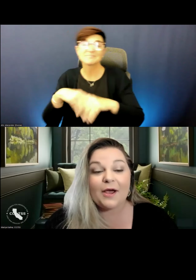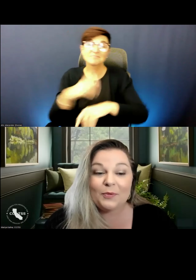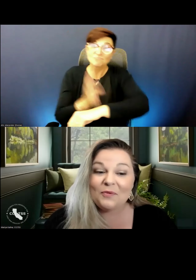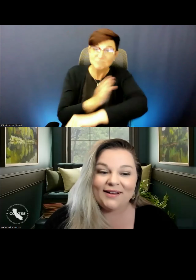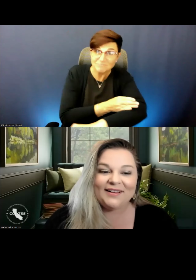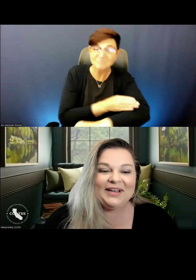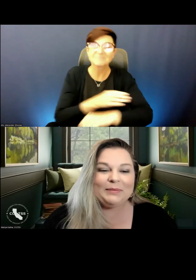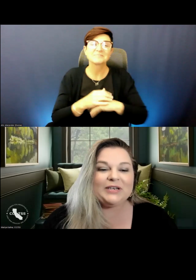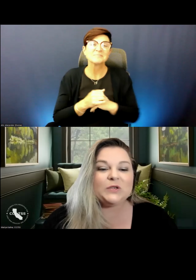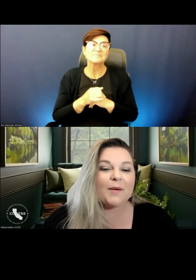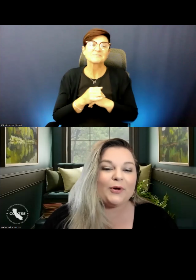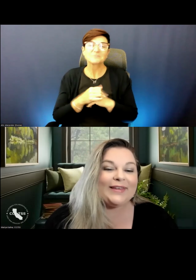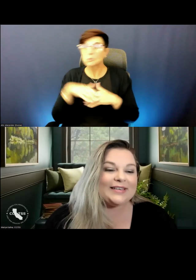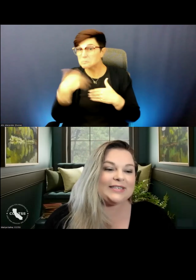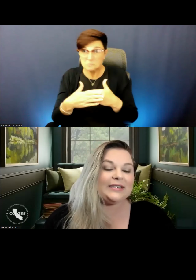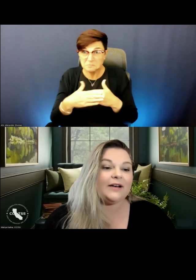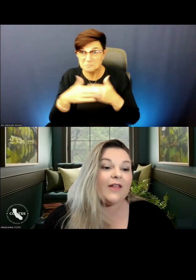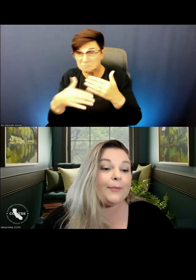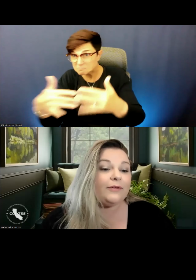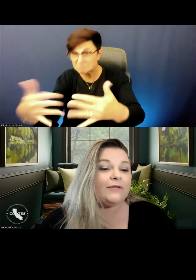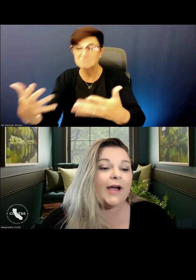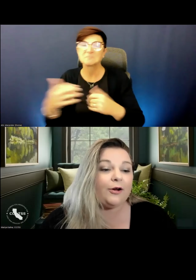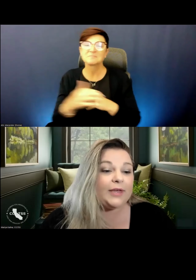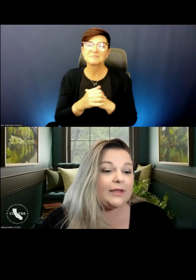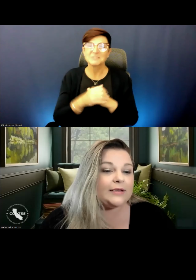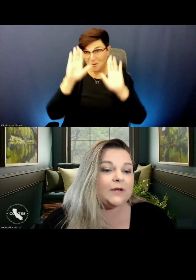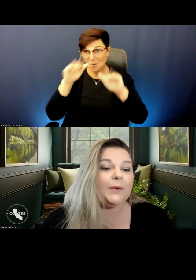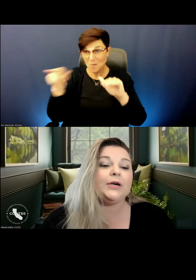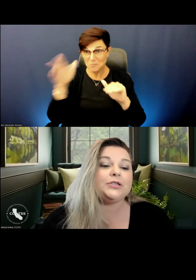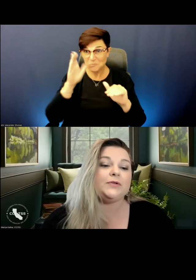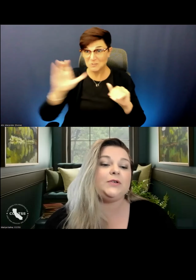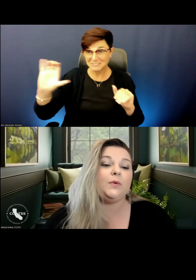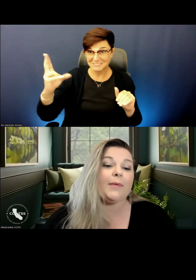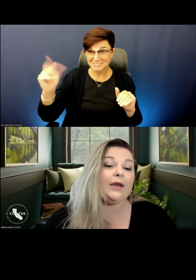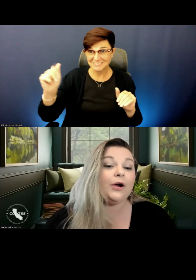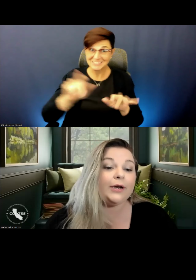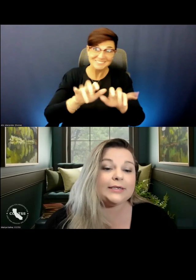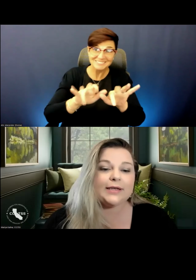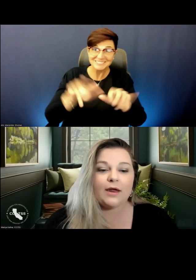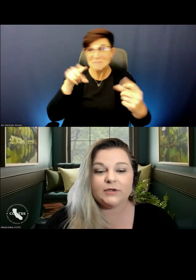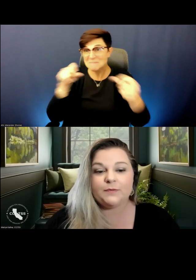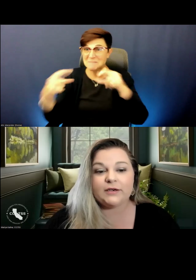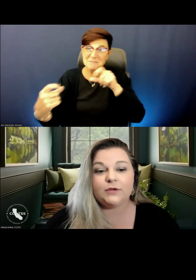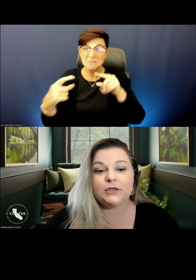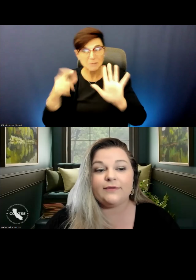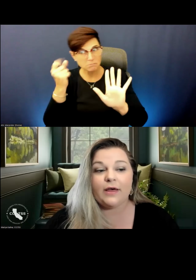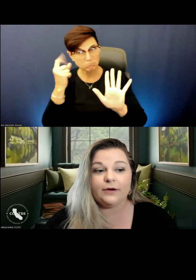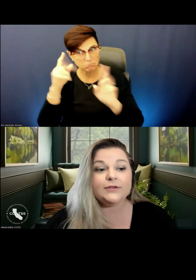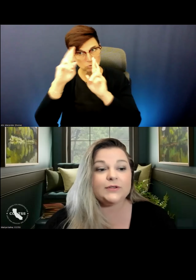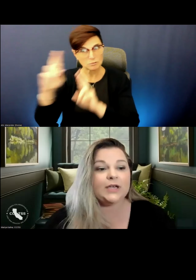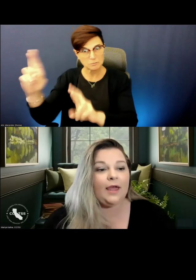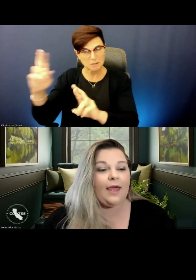and I hope you will, please remember that this is a collaborative environment. And so we urge you to remain courteous and respectful